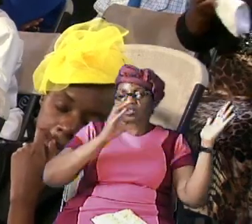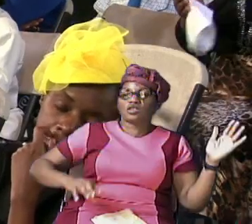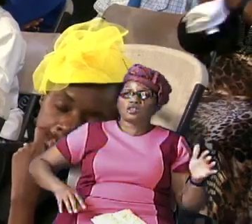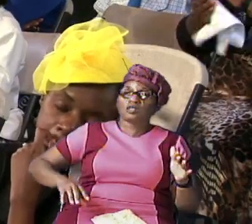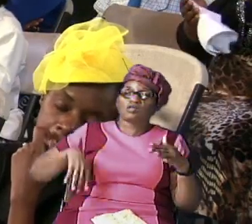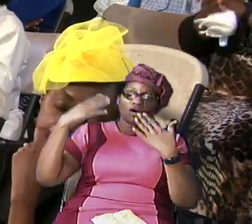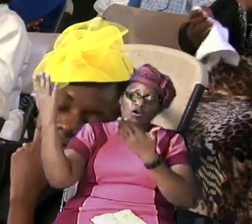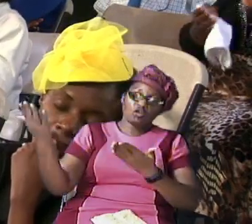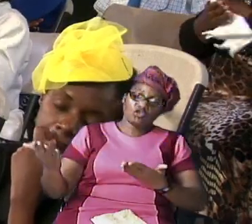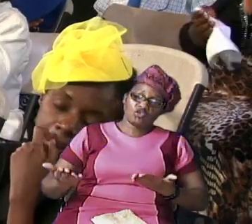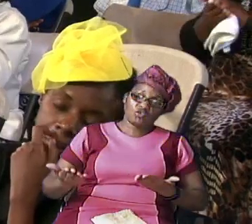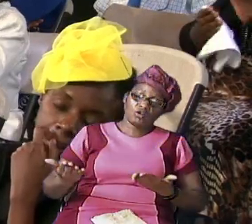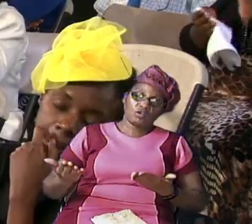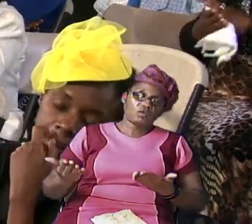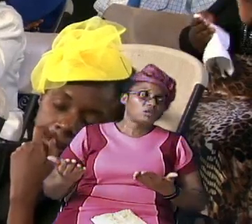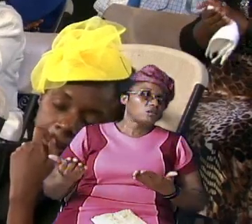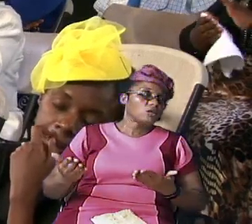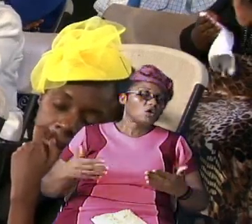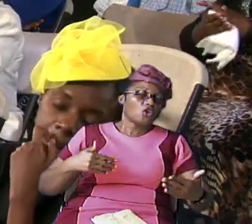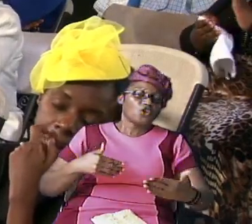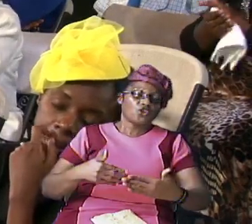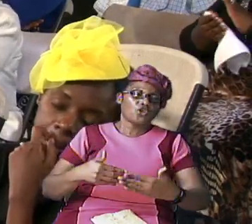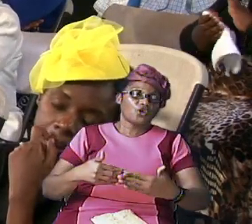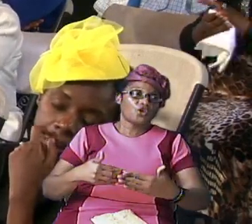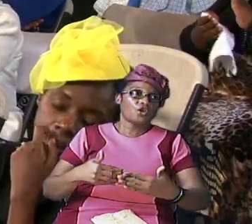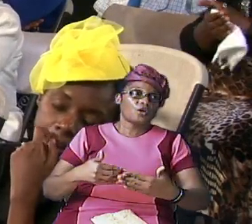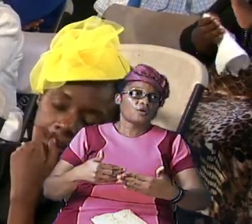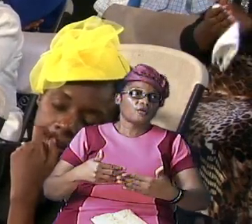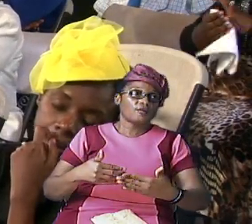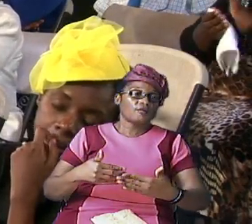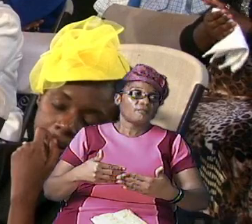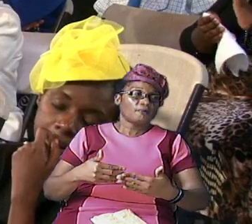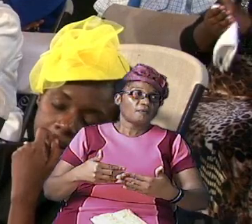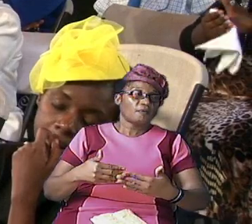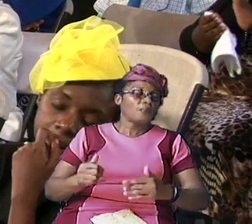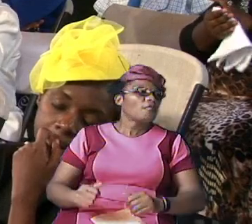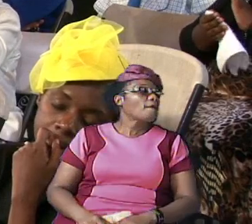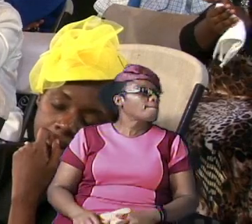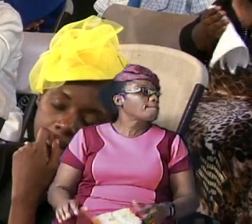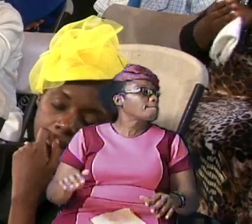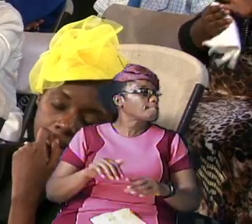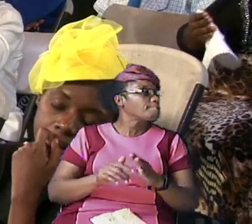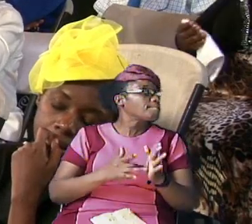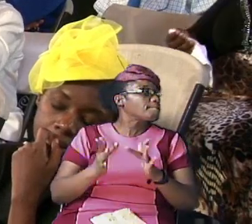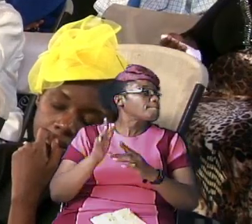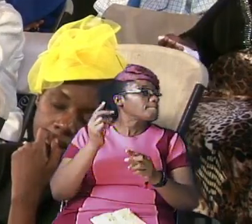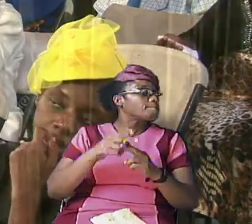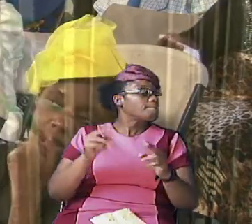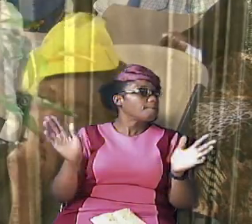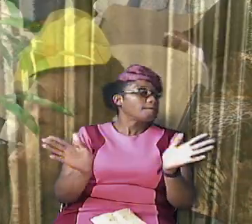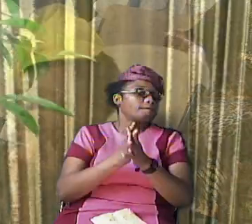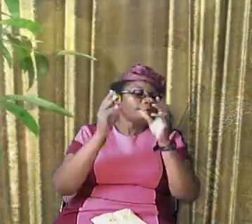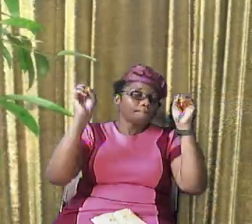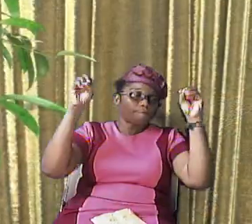God keep you, hallelujah, and keep prosper you in Jesus' name.